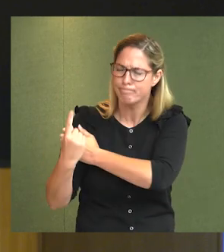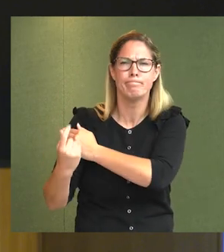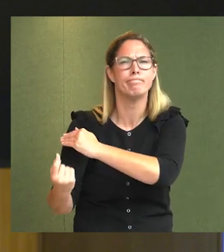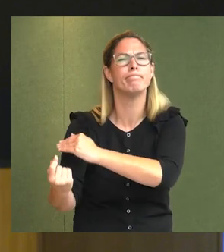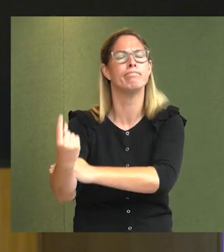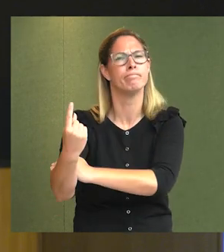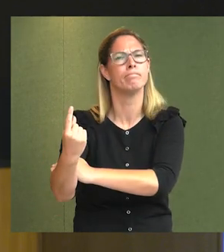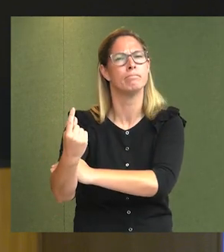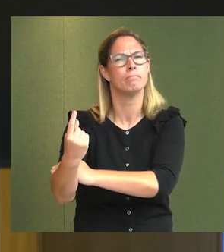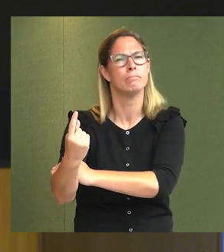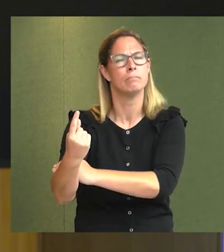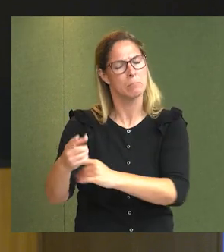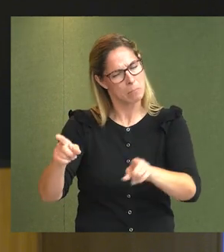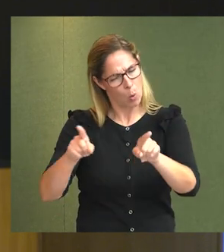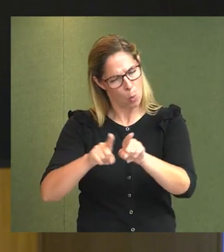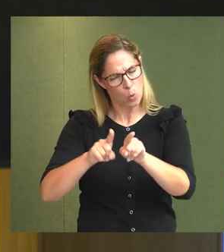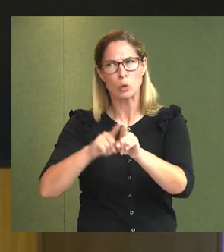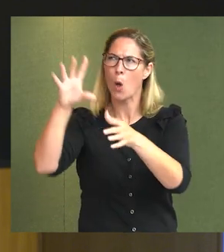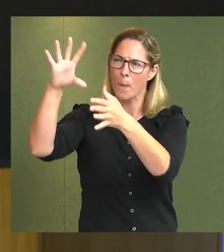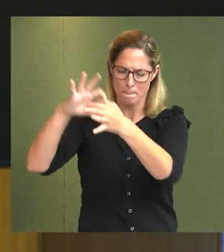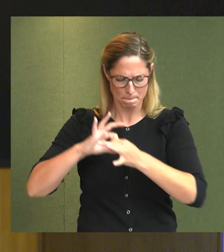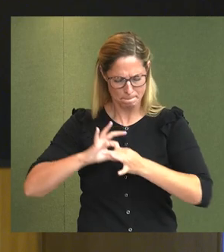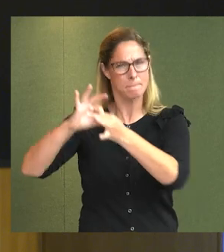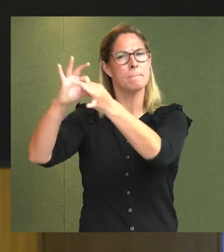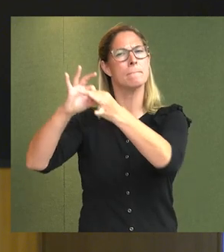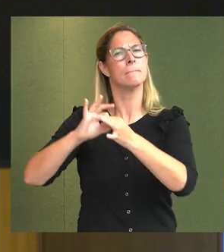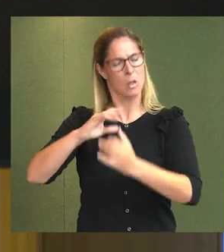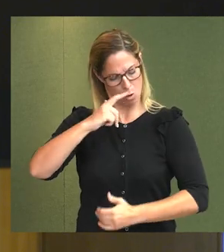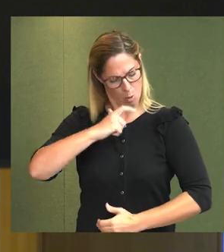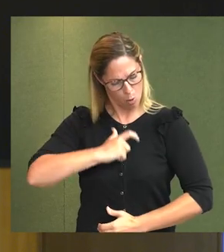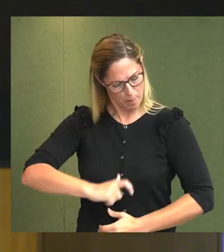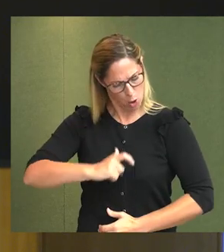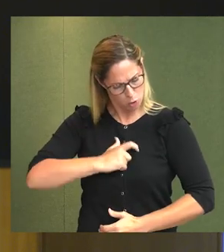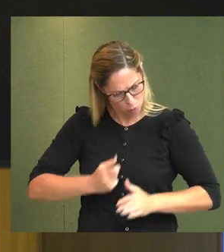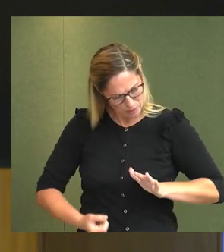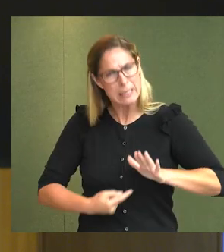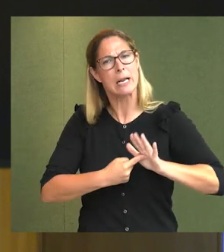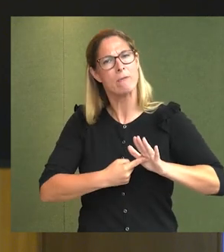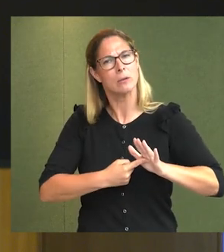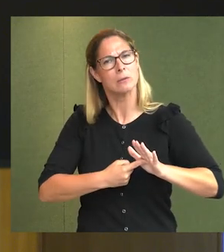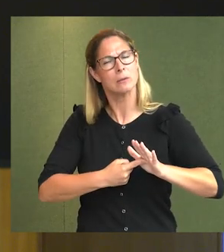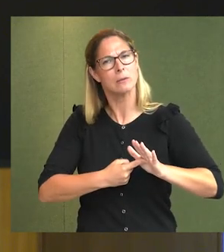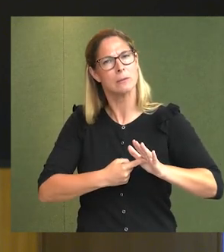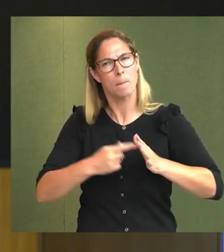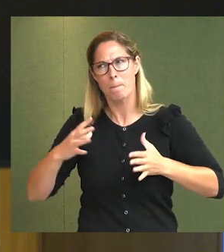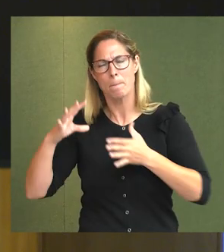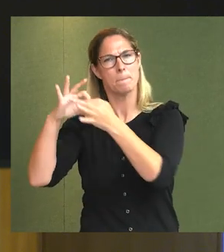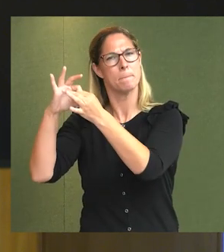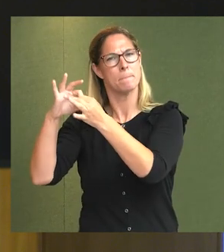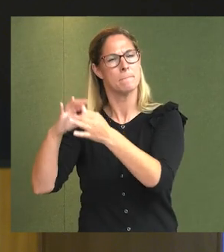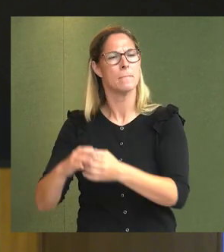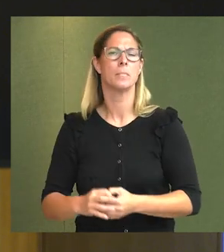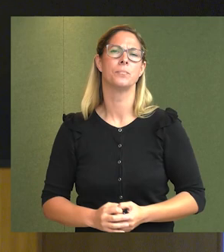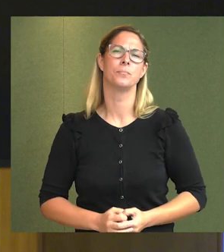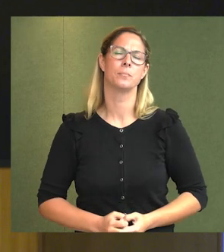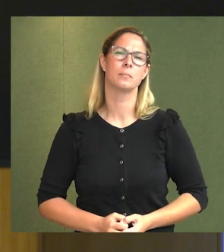like she was with us at times of personal significance too. I'll